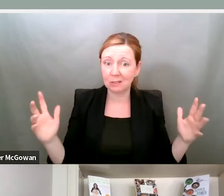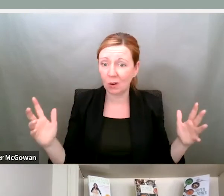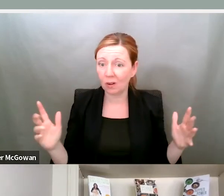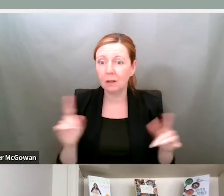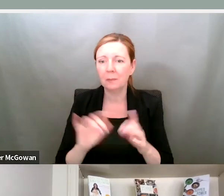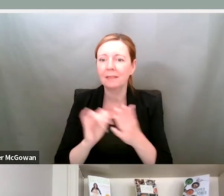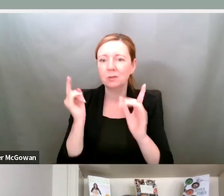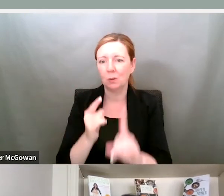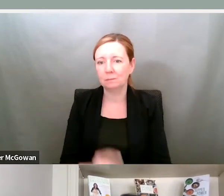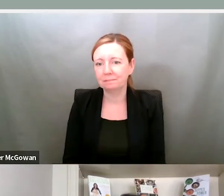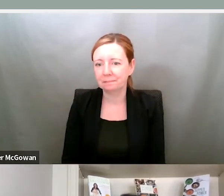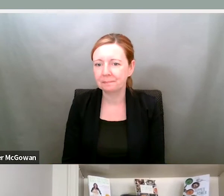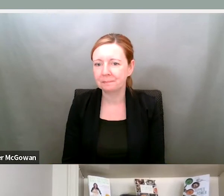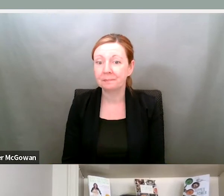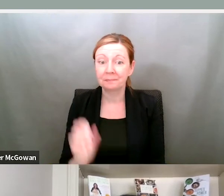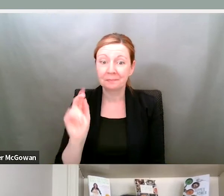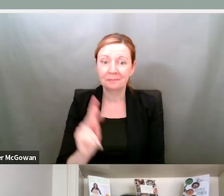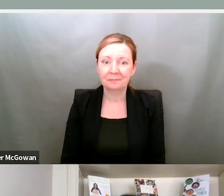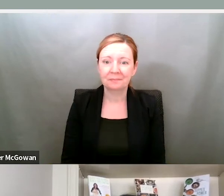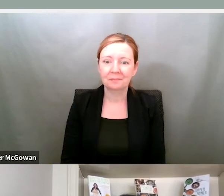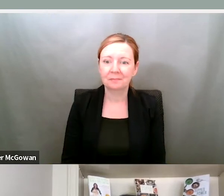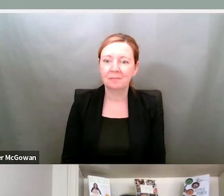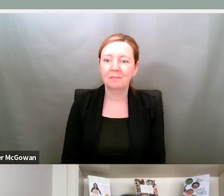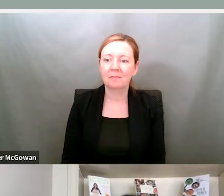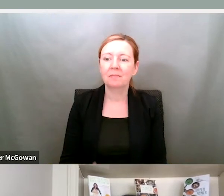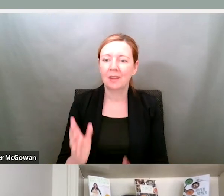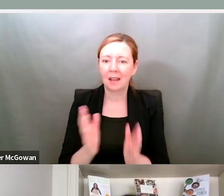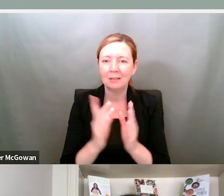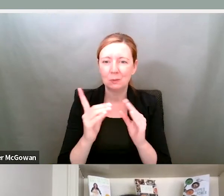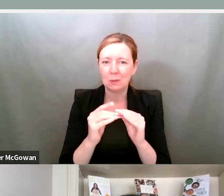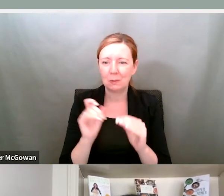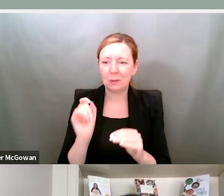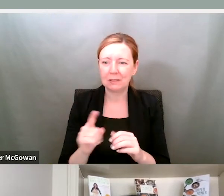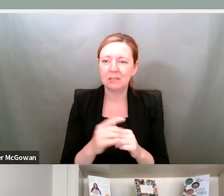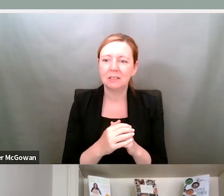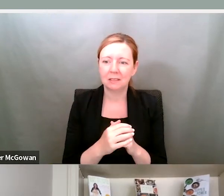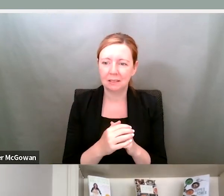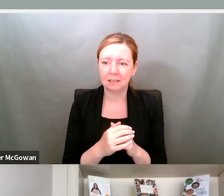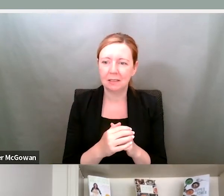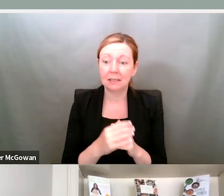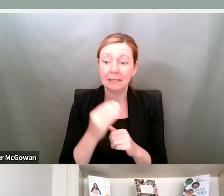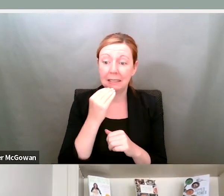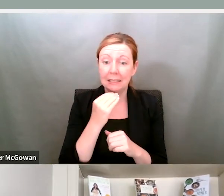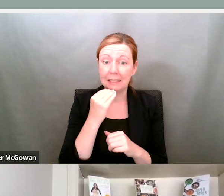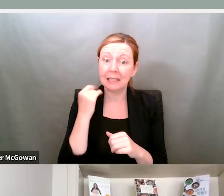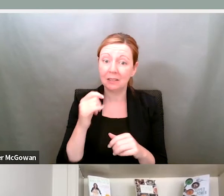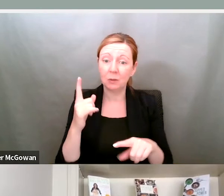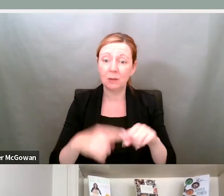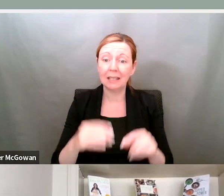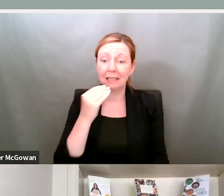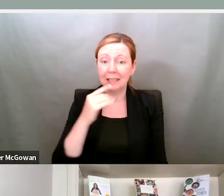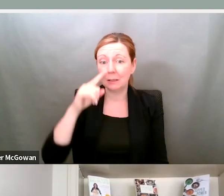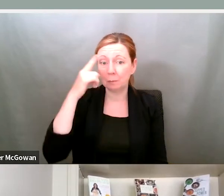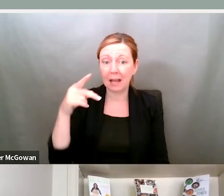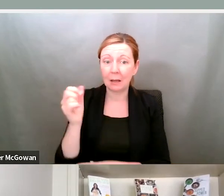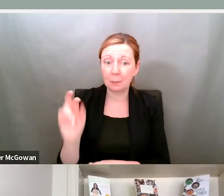goal. Okay. And then I'll ask one more is eating, if you're not able to eat black pepper, can